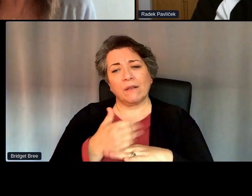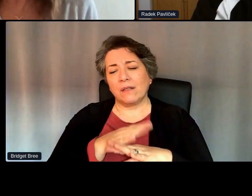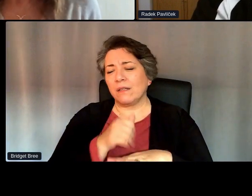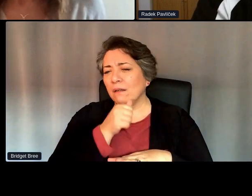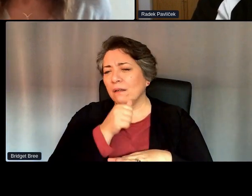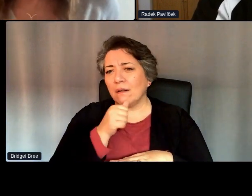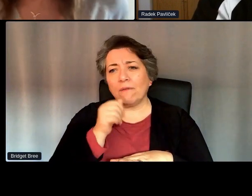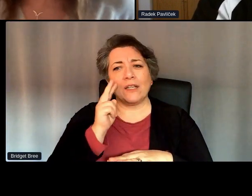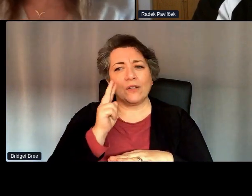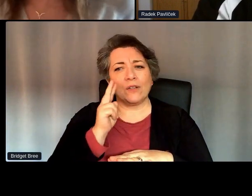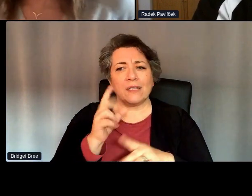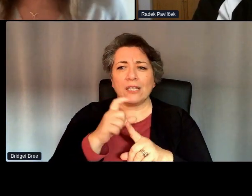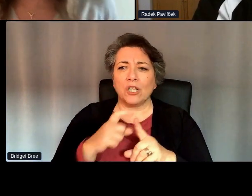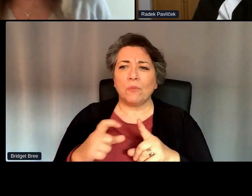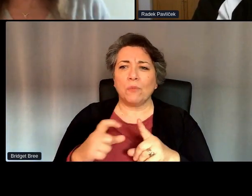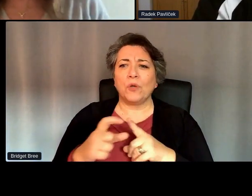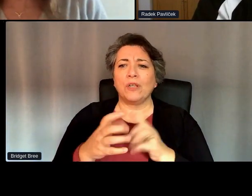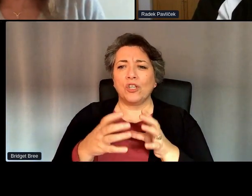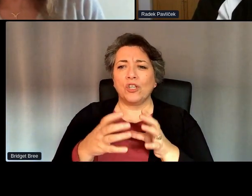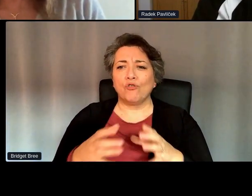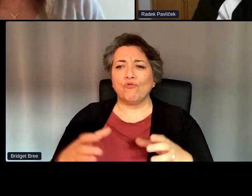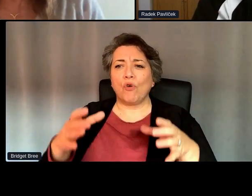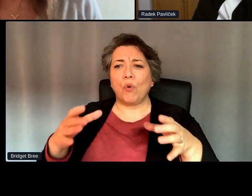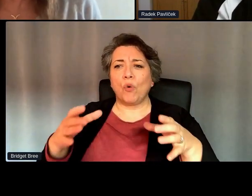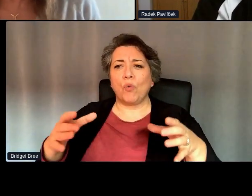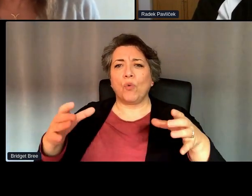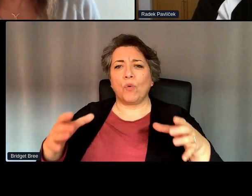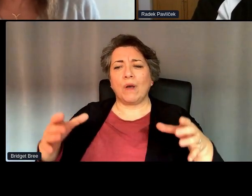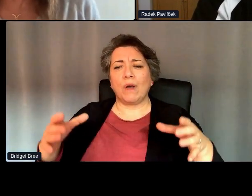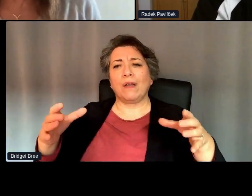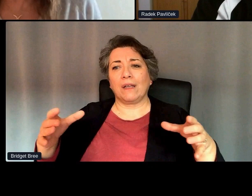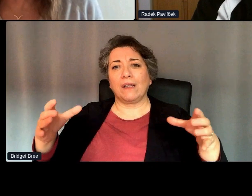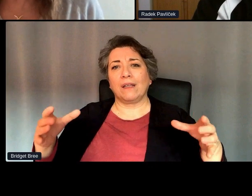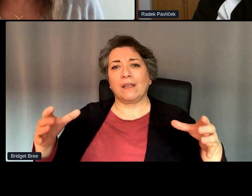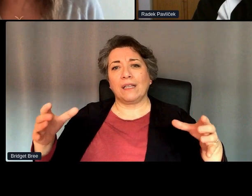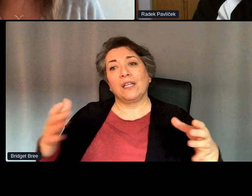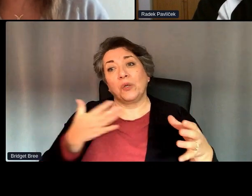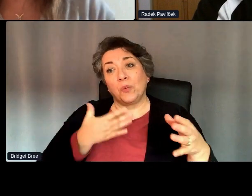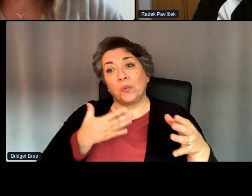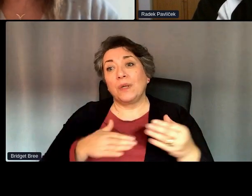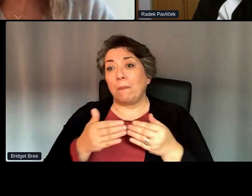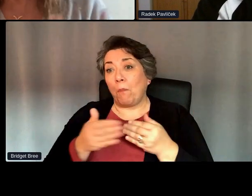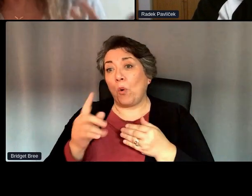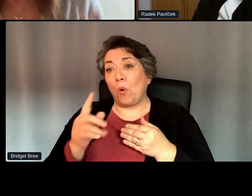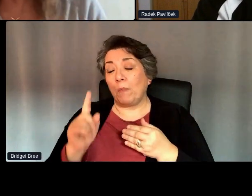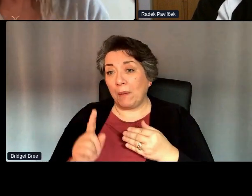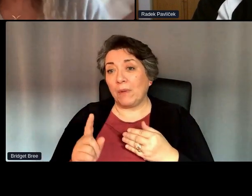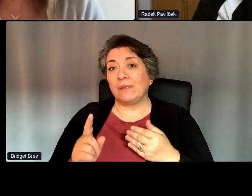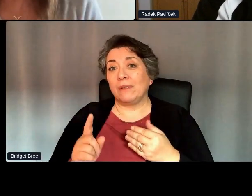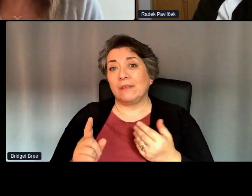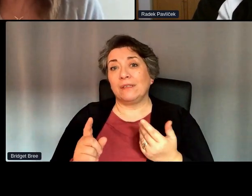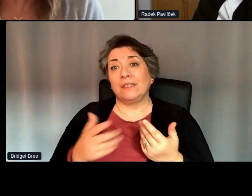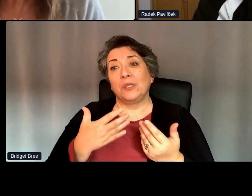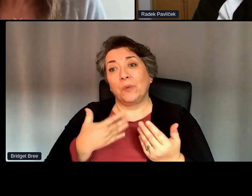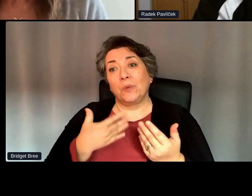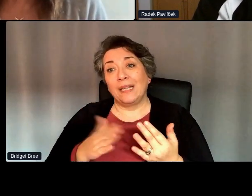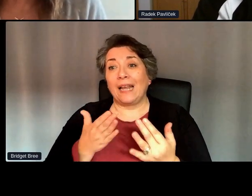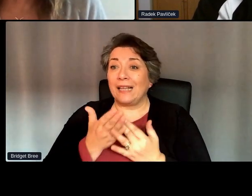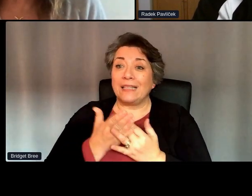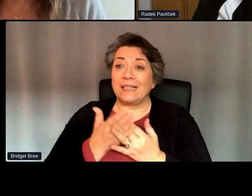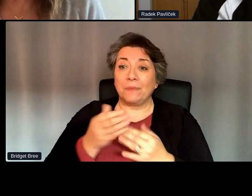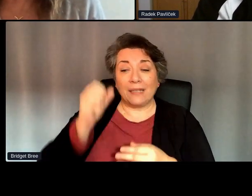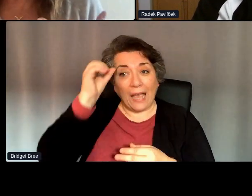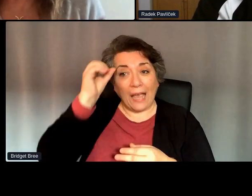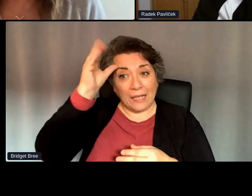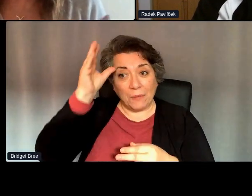mean, we still have a long way to go before we have enough boots on the ground and enough resources and enough accessibility experts everywhere. But I